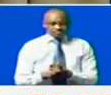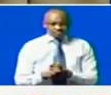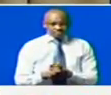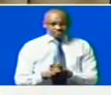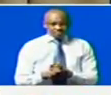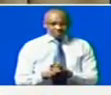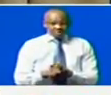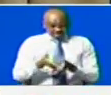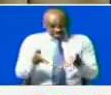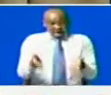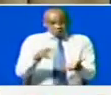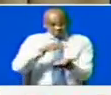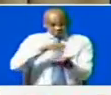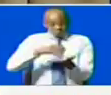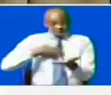As we stand today,